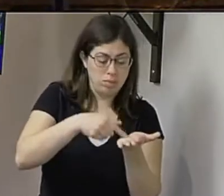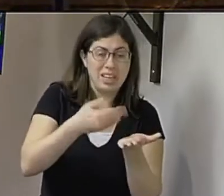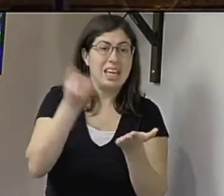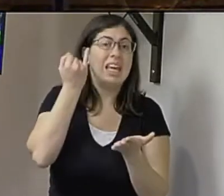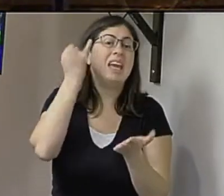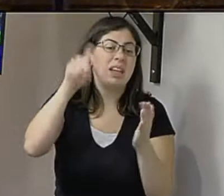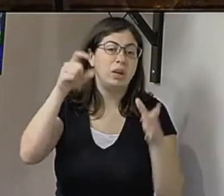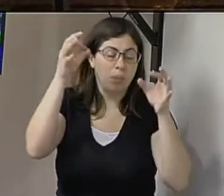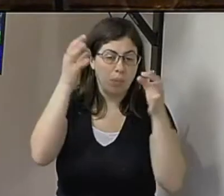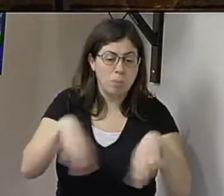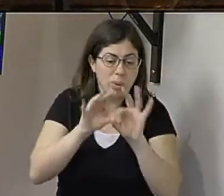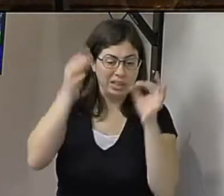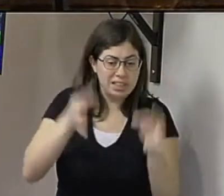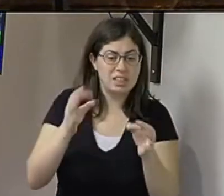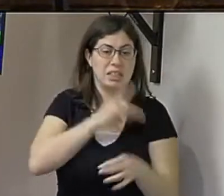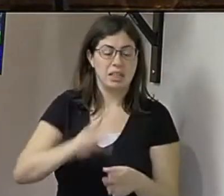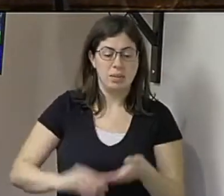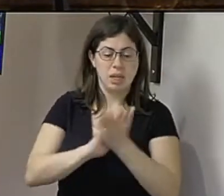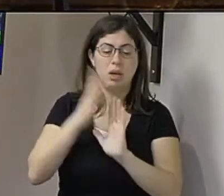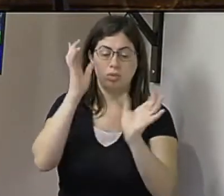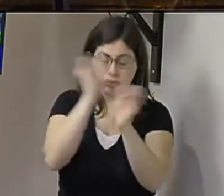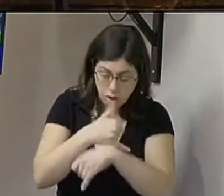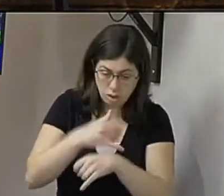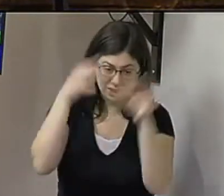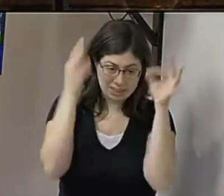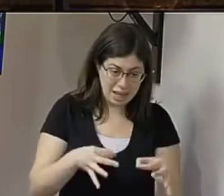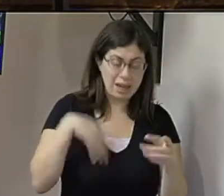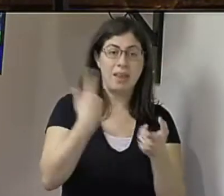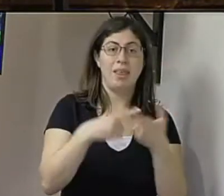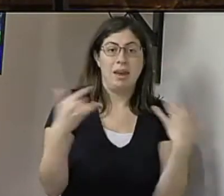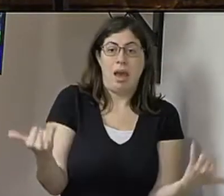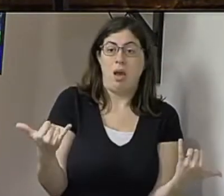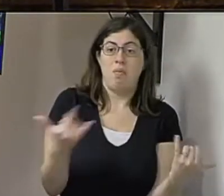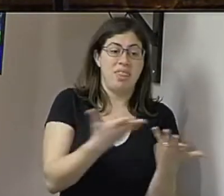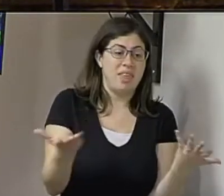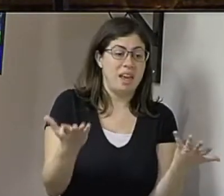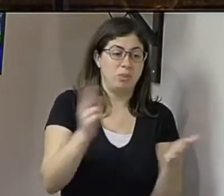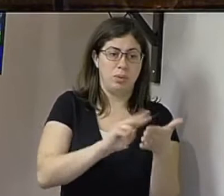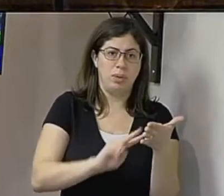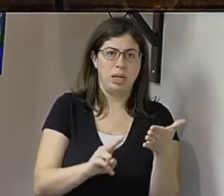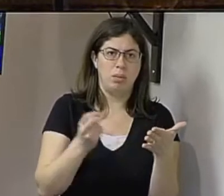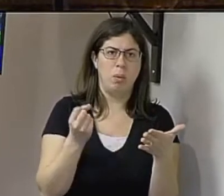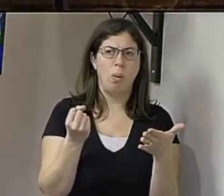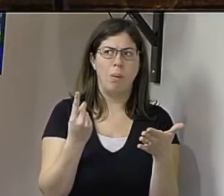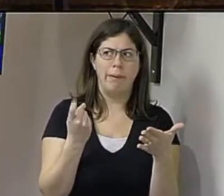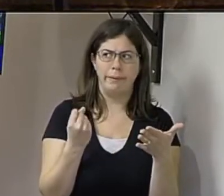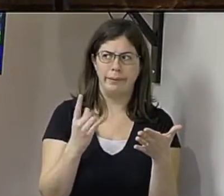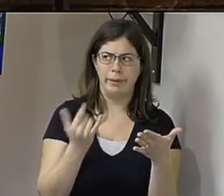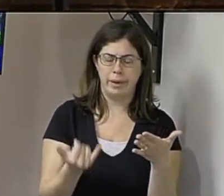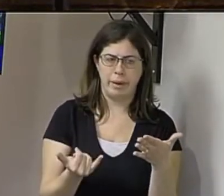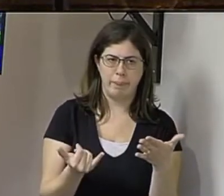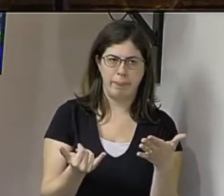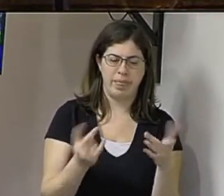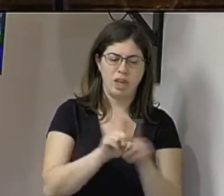make an important decision, the king would get drunk, make the decision, and now all of a sudden a lot of things that we're about to read in the book of Esther make a lot more sense, right? And